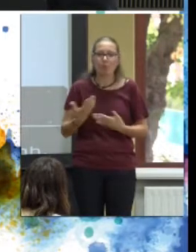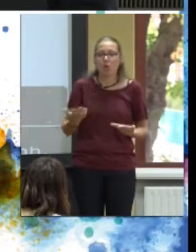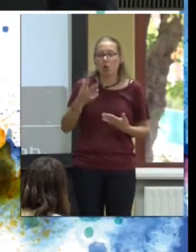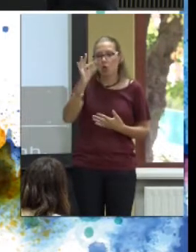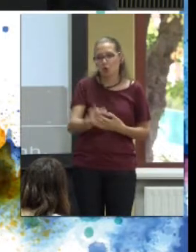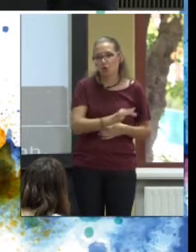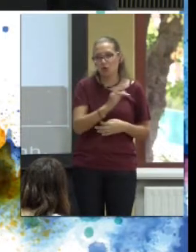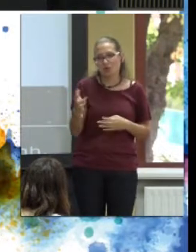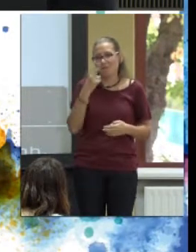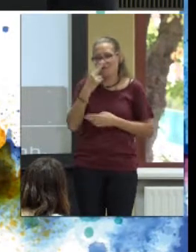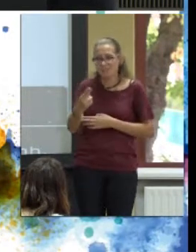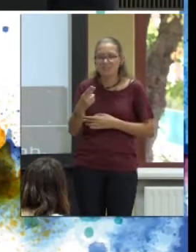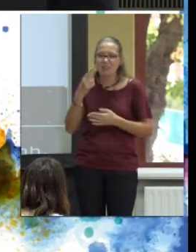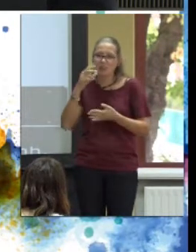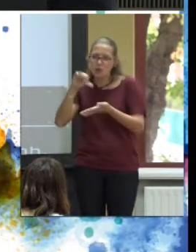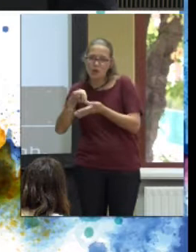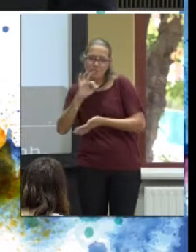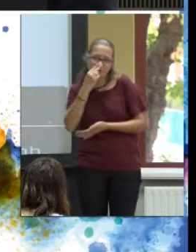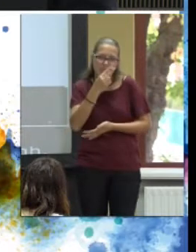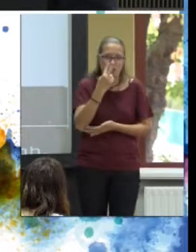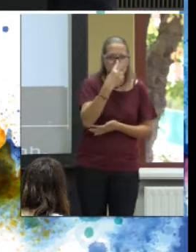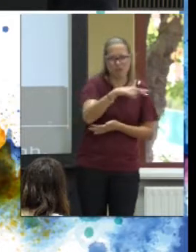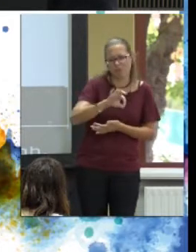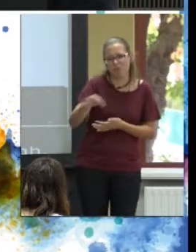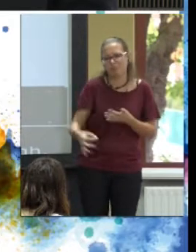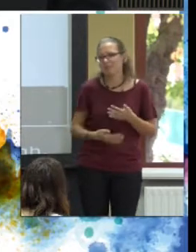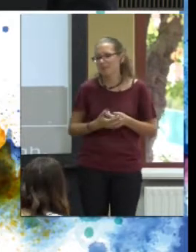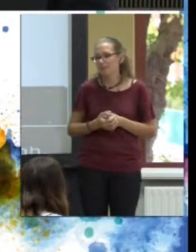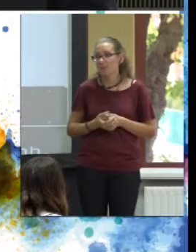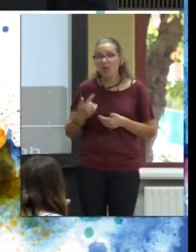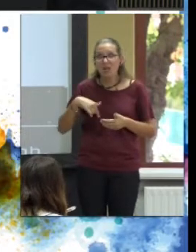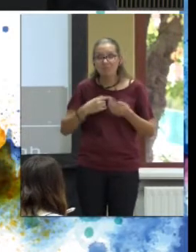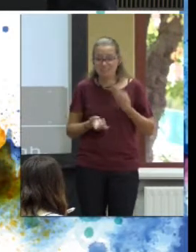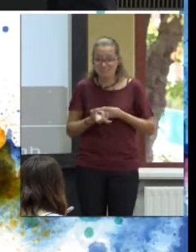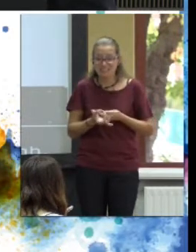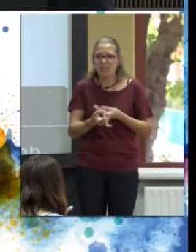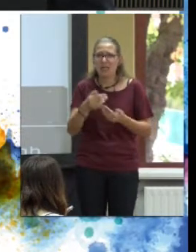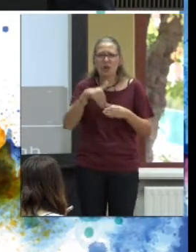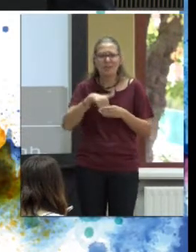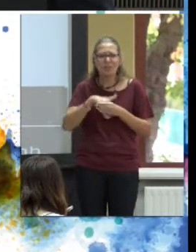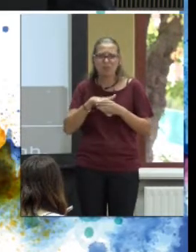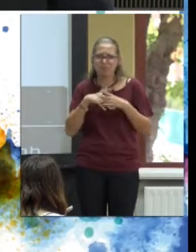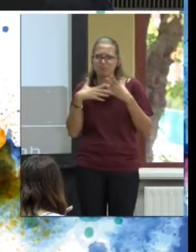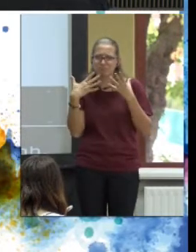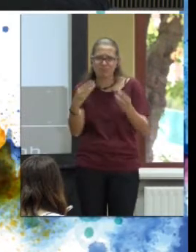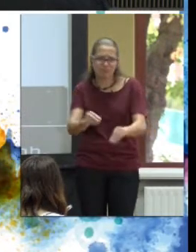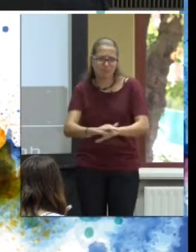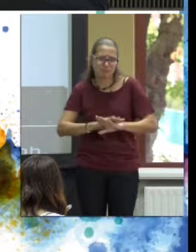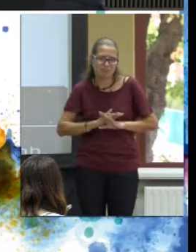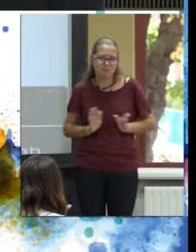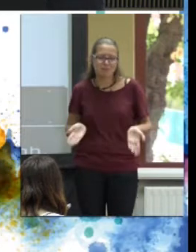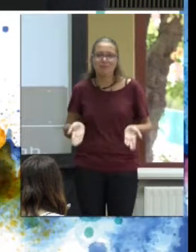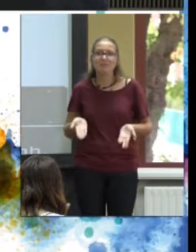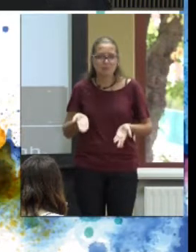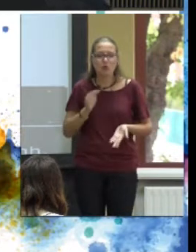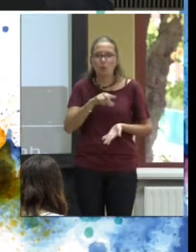visitors that go to the city or museum, etc. We have created a lot of content, and this is an added